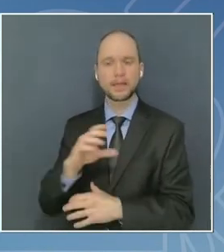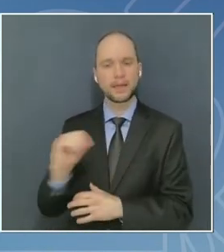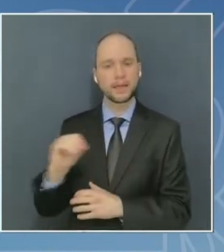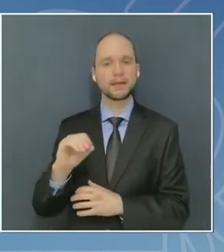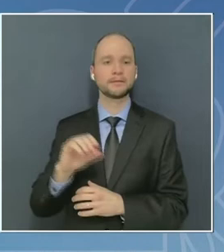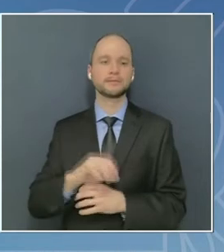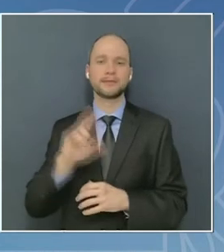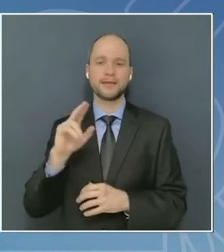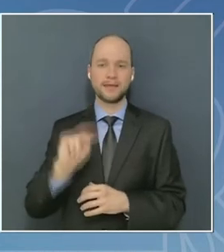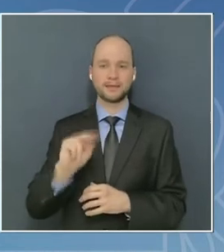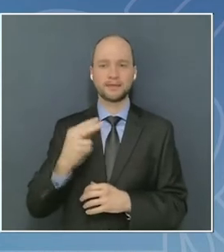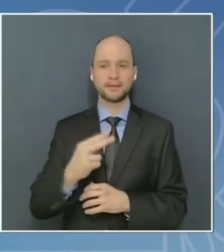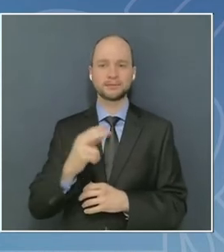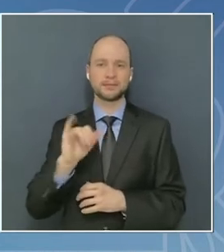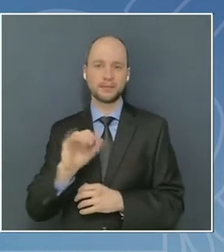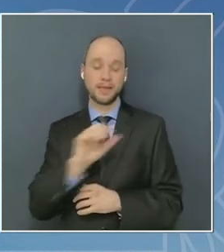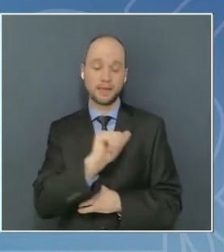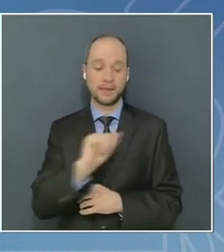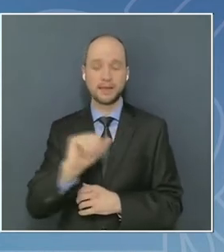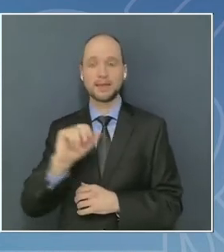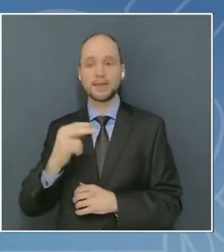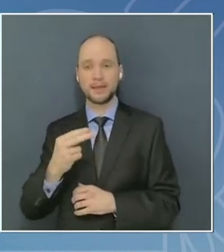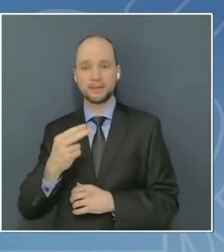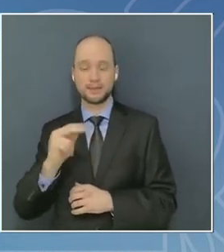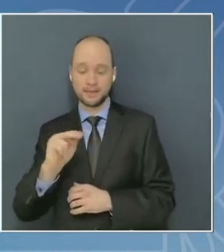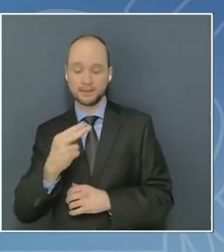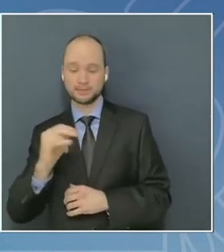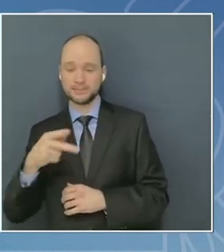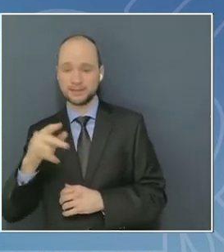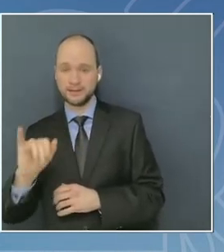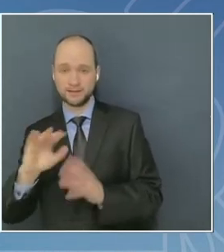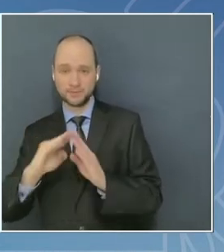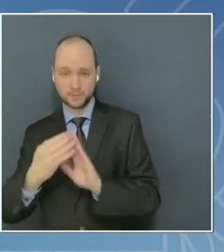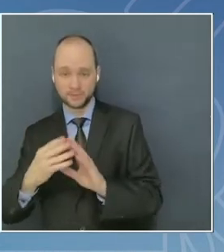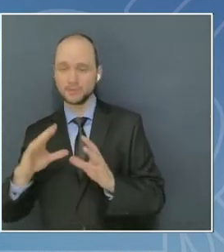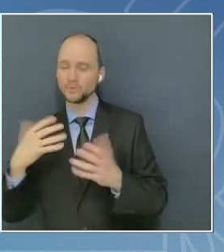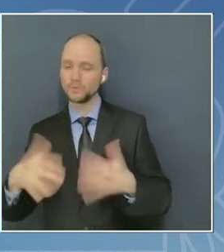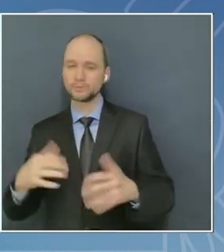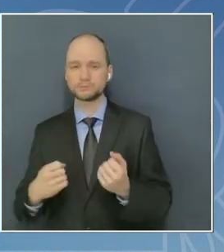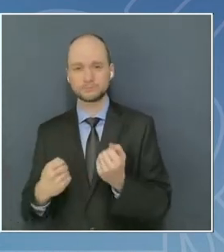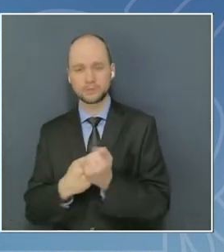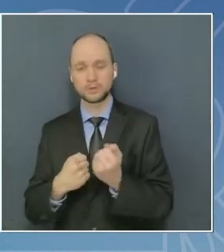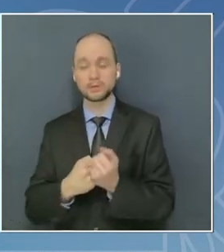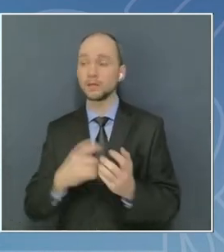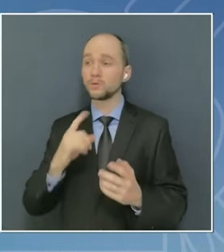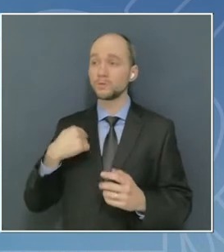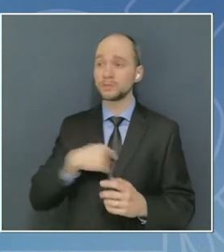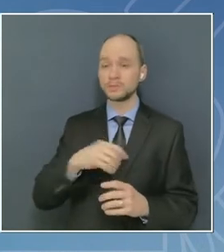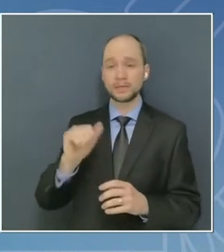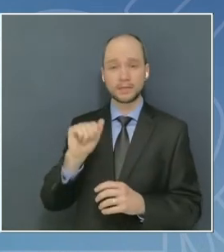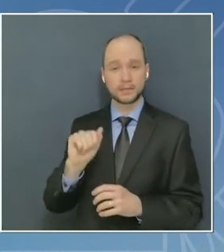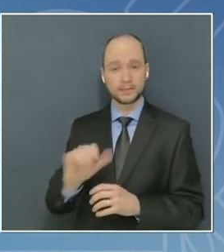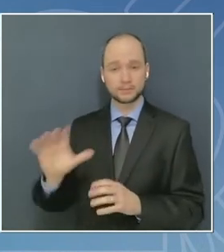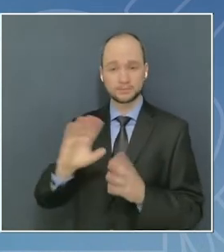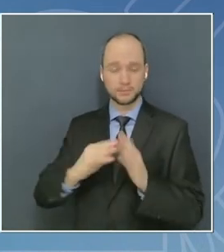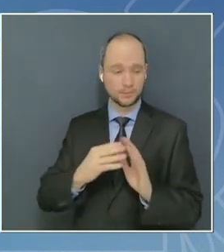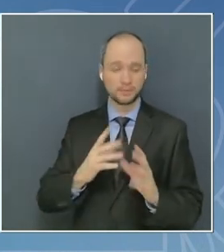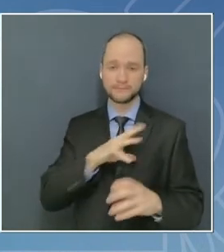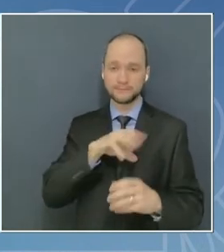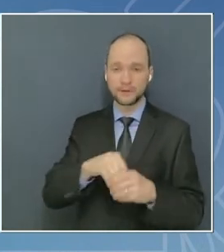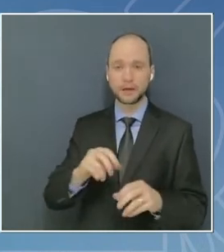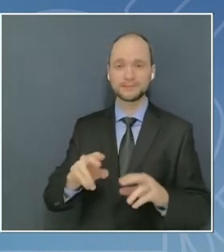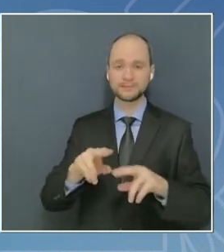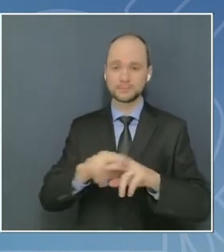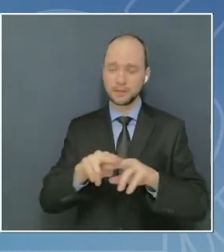a very literal sense, Asian Americans helped unite this country, helping build the railroad that stretched from sea to shining sea. In